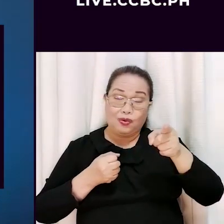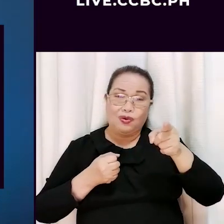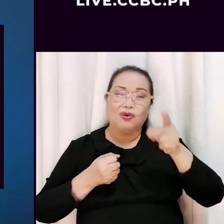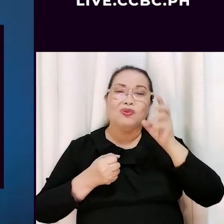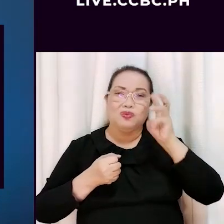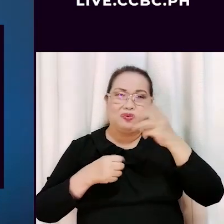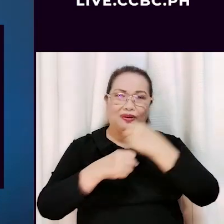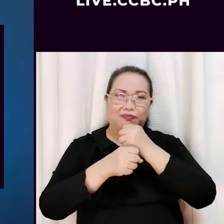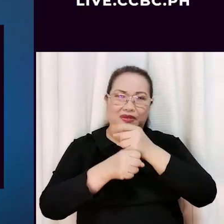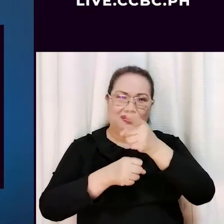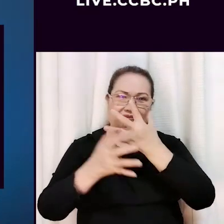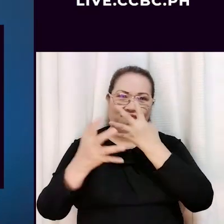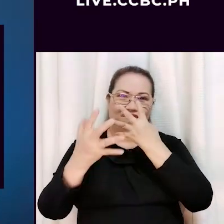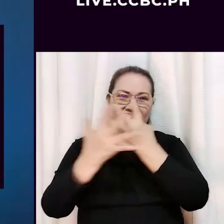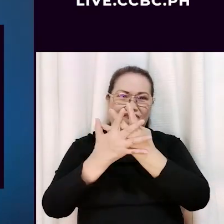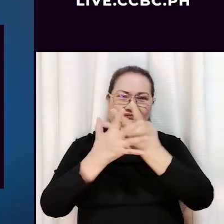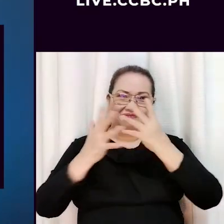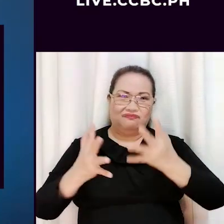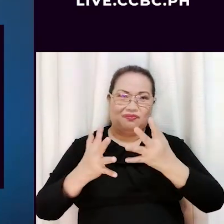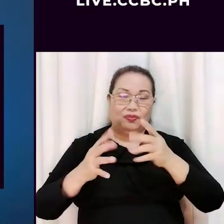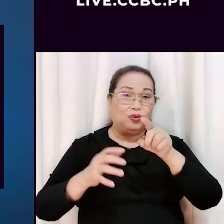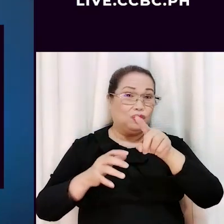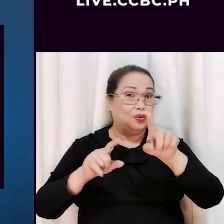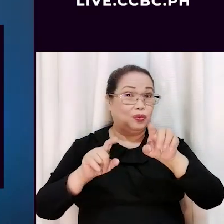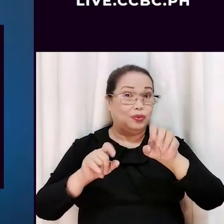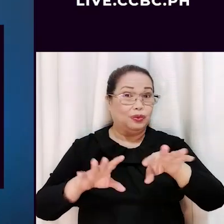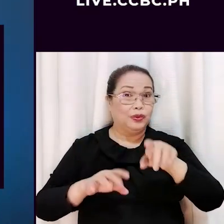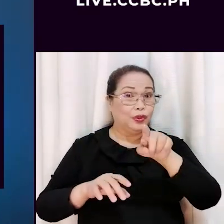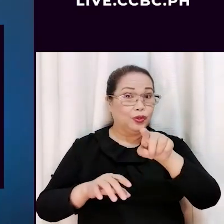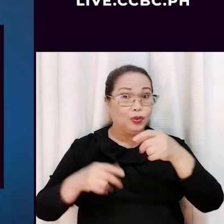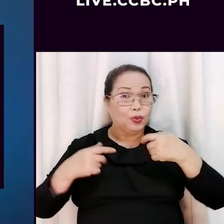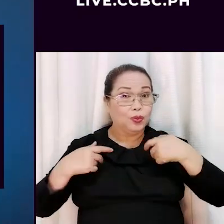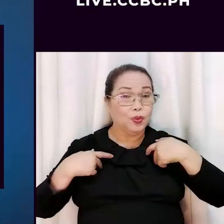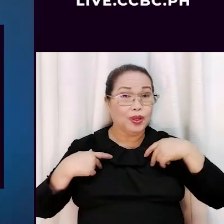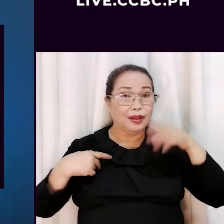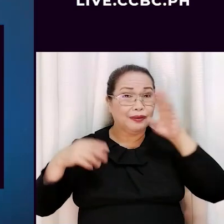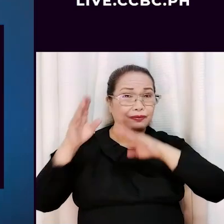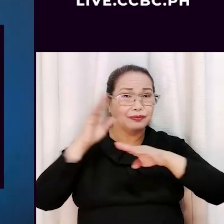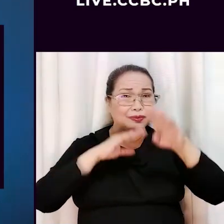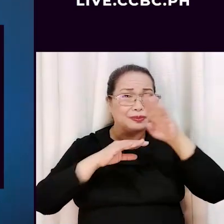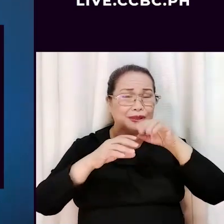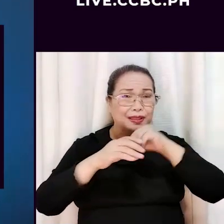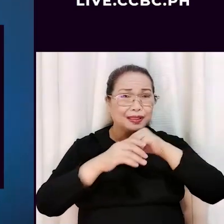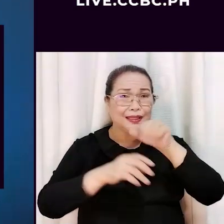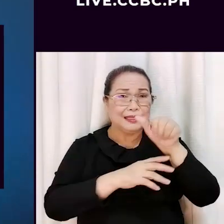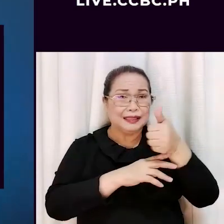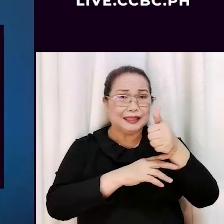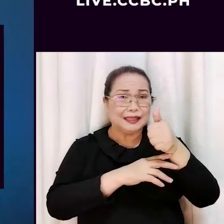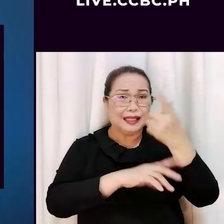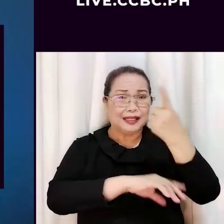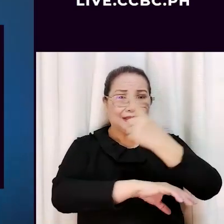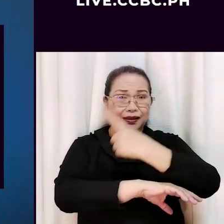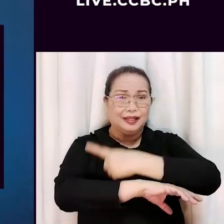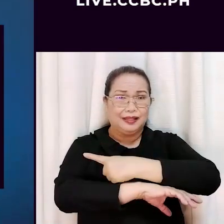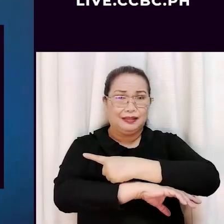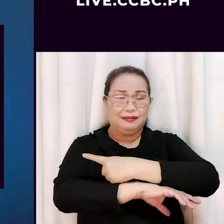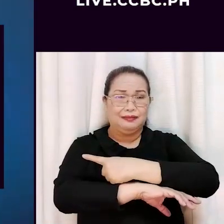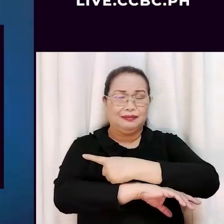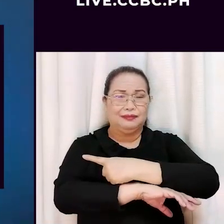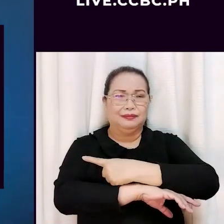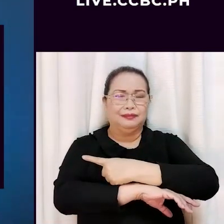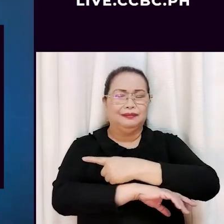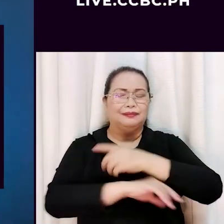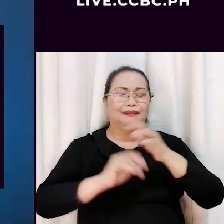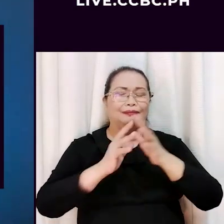prison, that you may be tested, and you will have tribulation in 10 days. Now, this is, you know, there's a